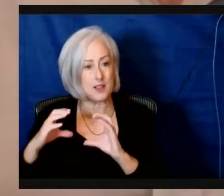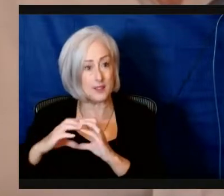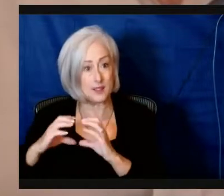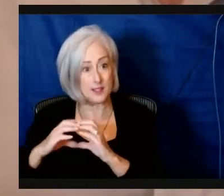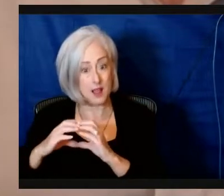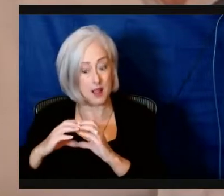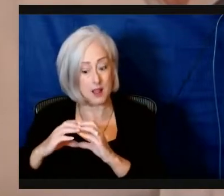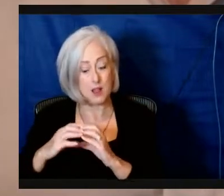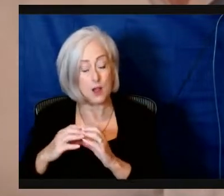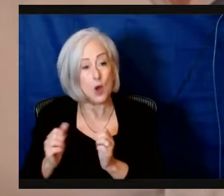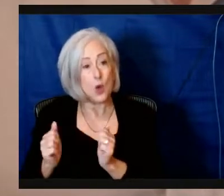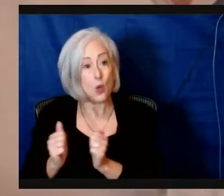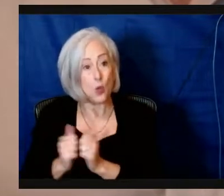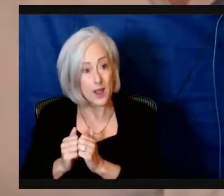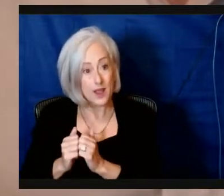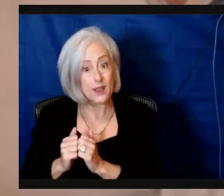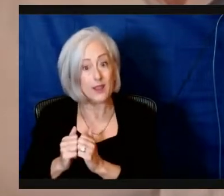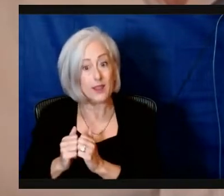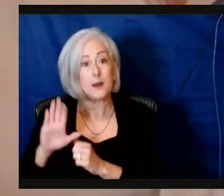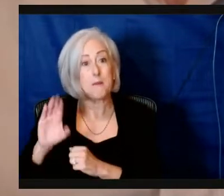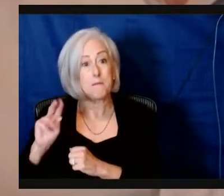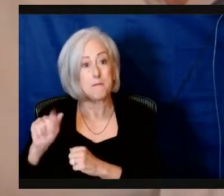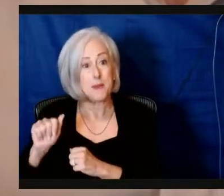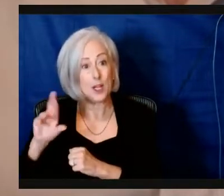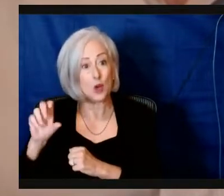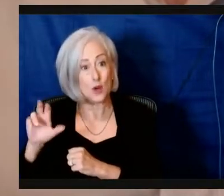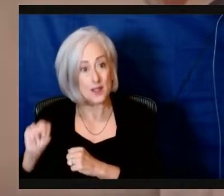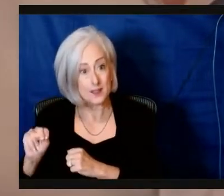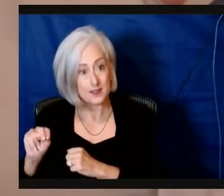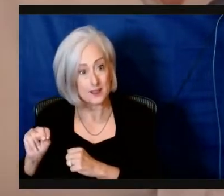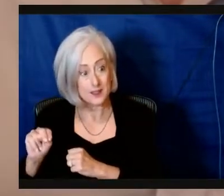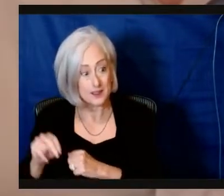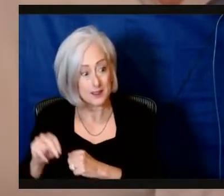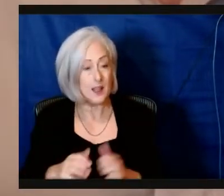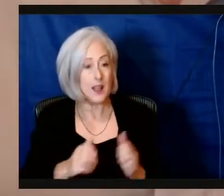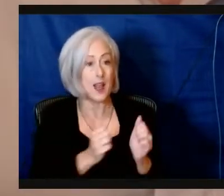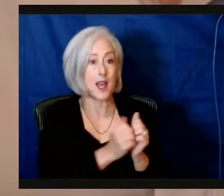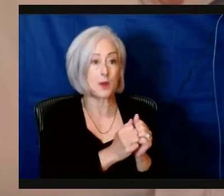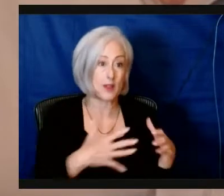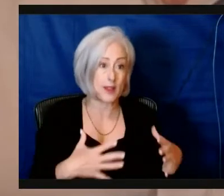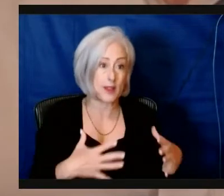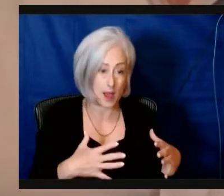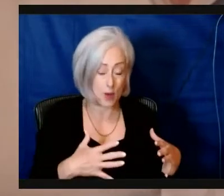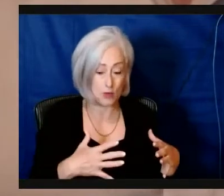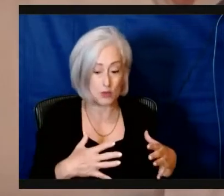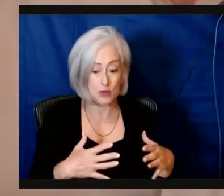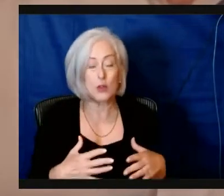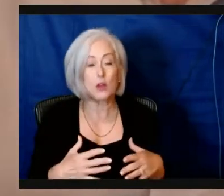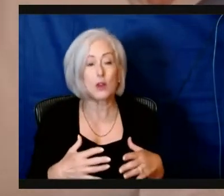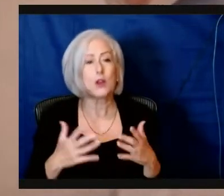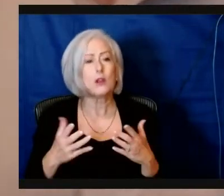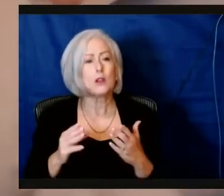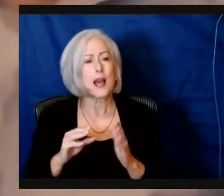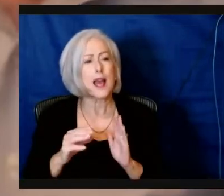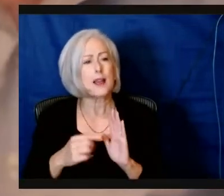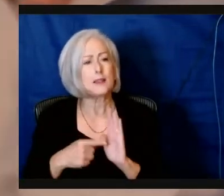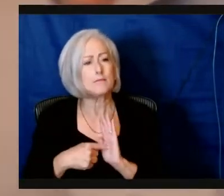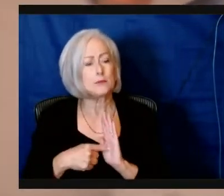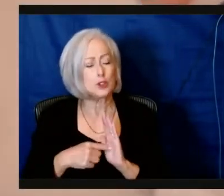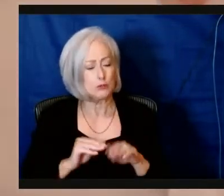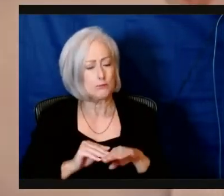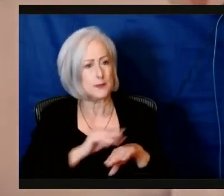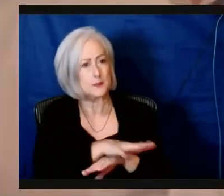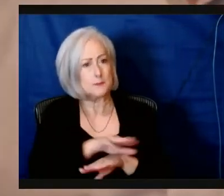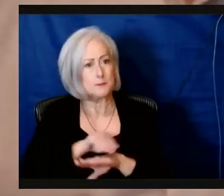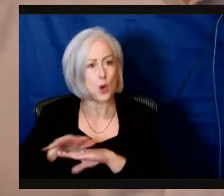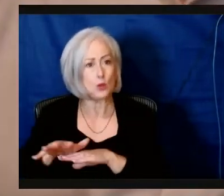lacking beta-arrestin, to different stresses here on Earth, so that we could compare those stresses to the microgravity and ionizing